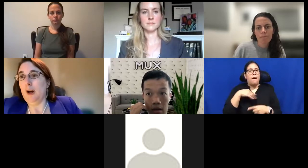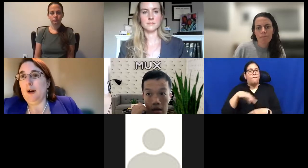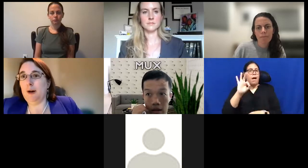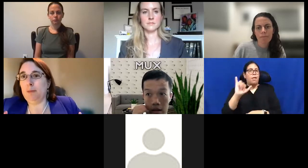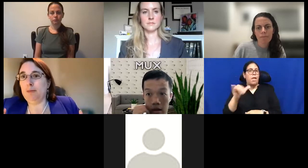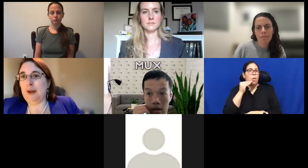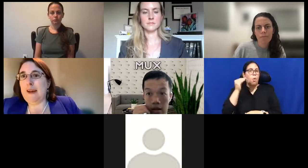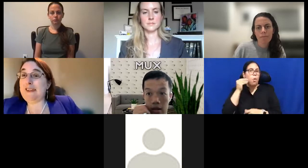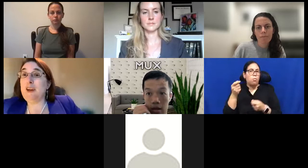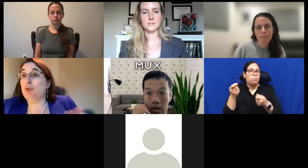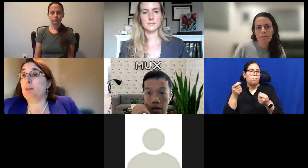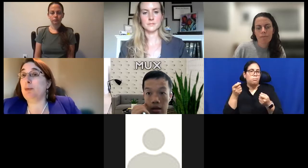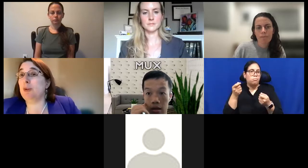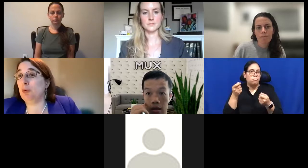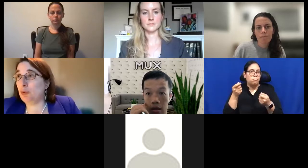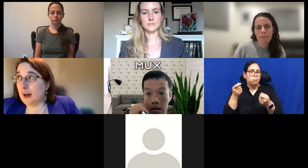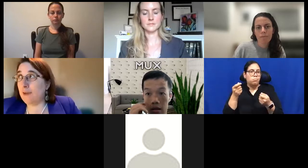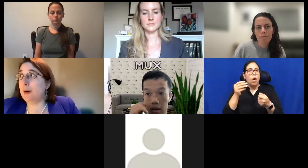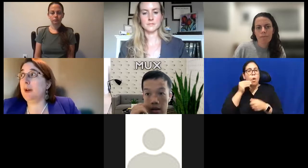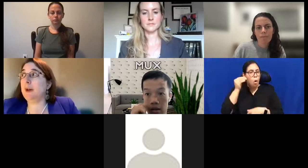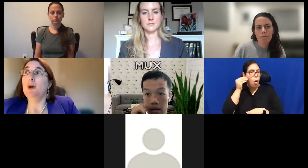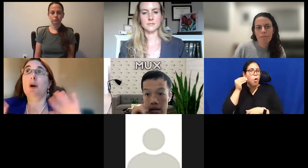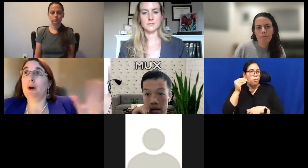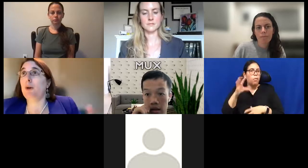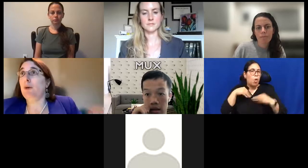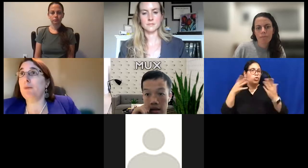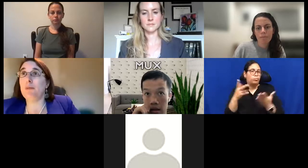So, and that included putting a new driveway,